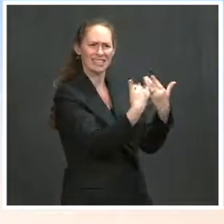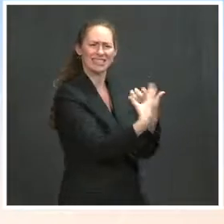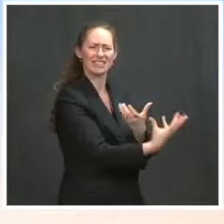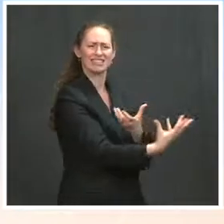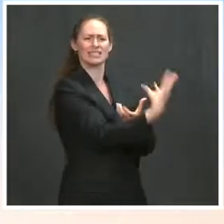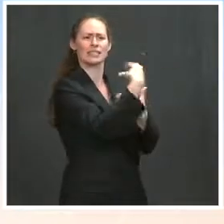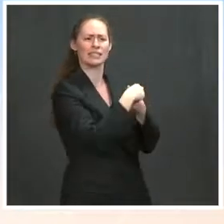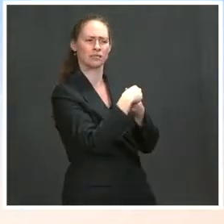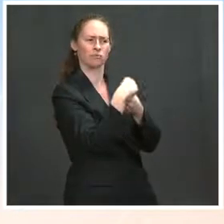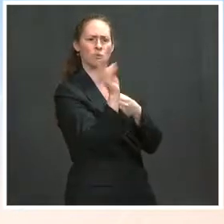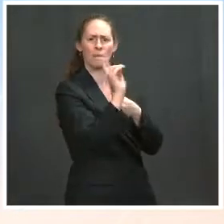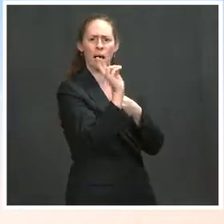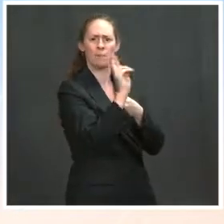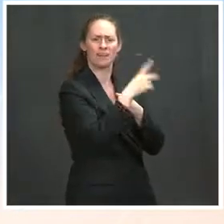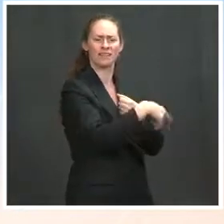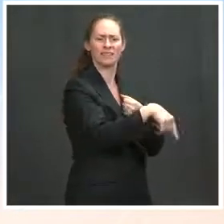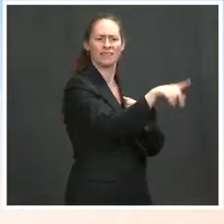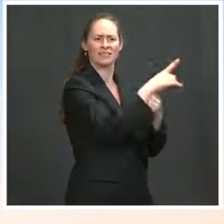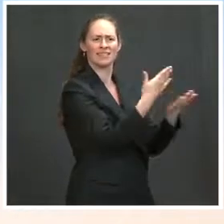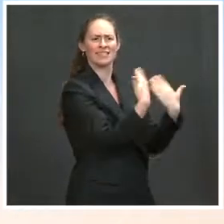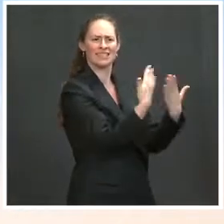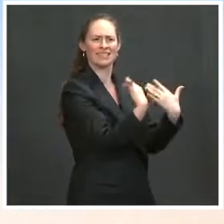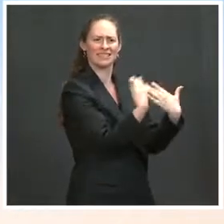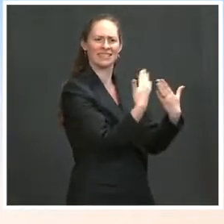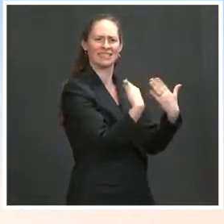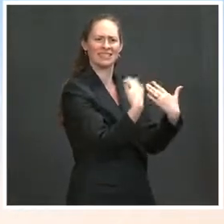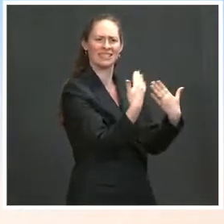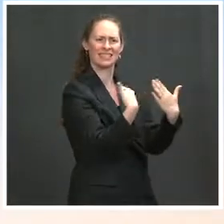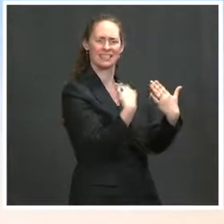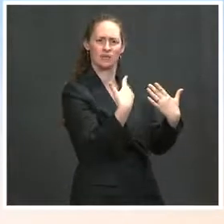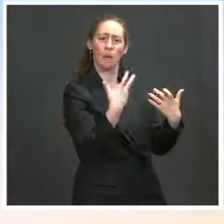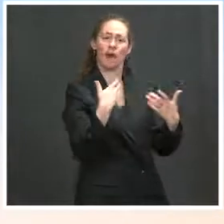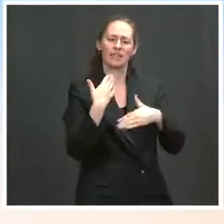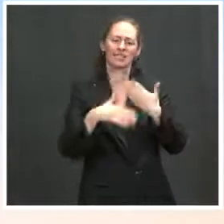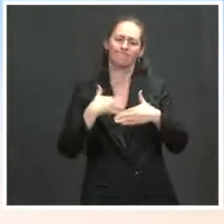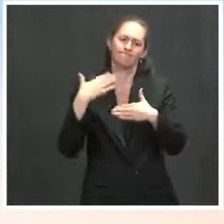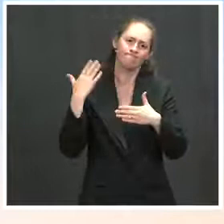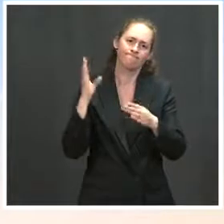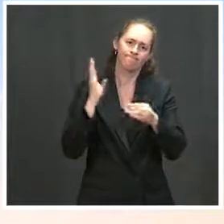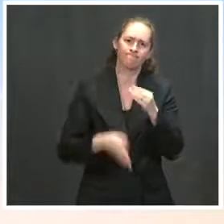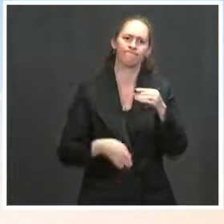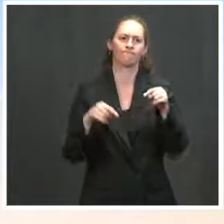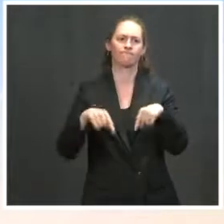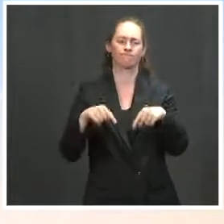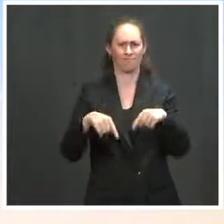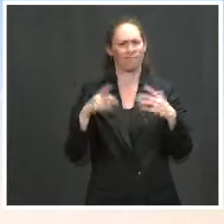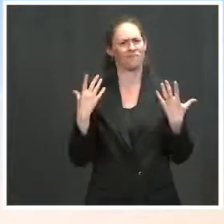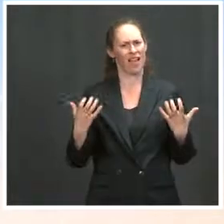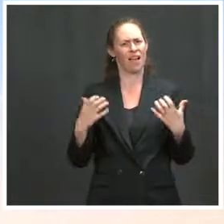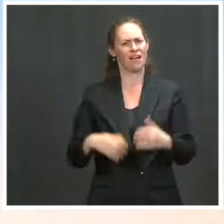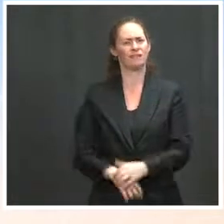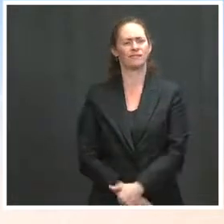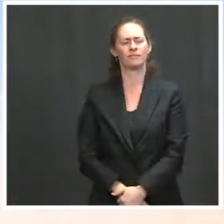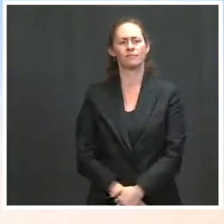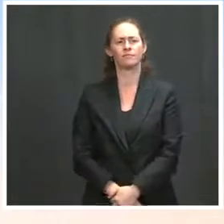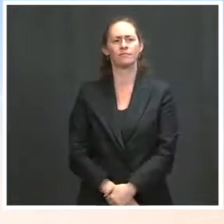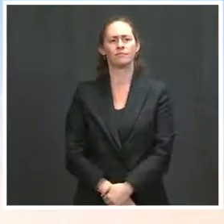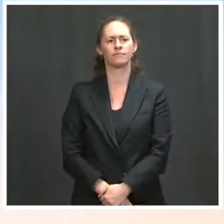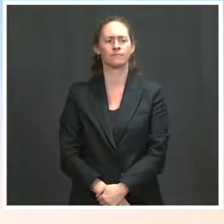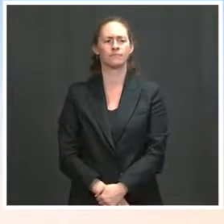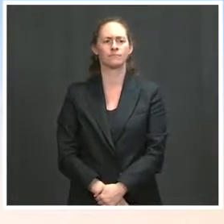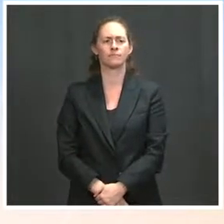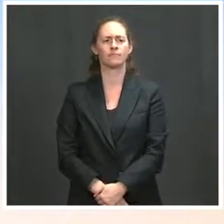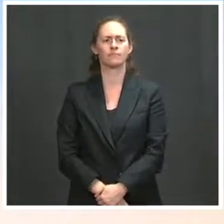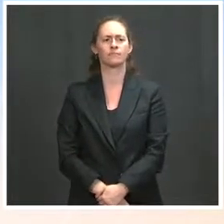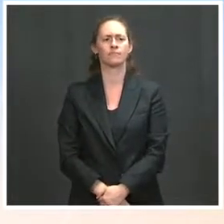this is how he sees this moment. This is an infrastructure, infrastructure is a bipartisan issue. This is something that